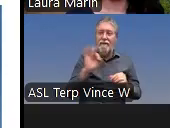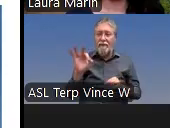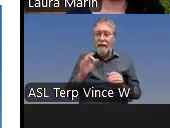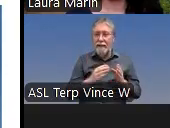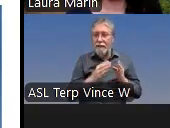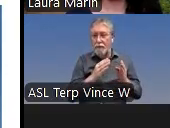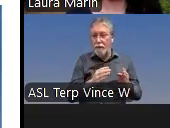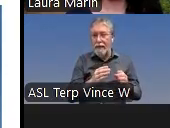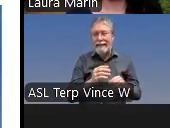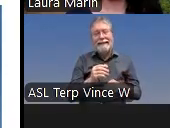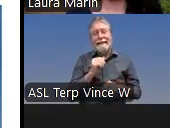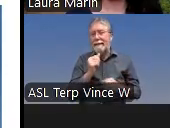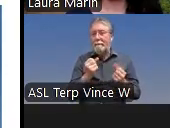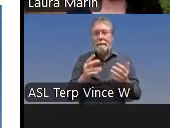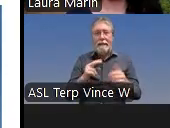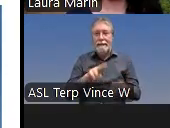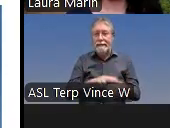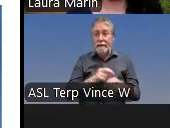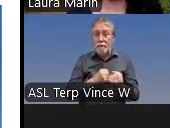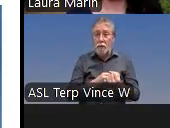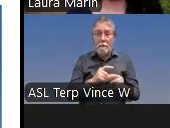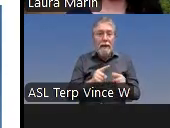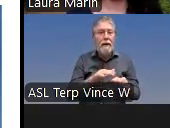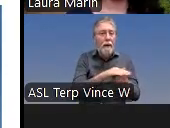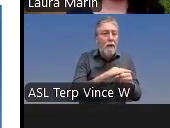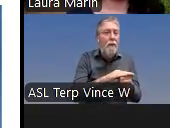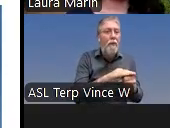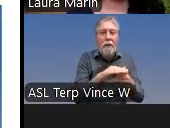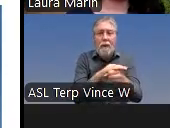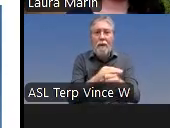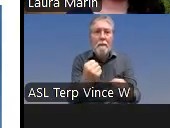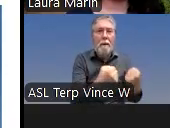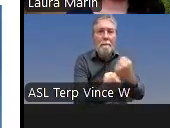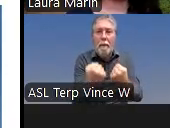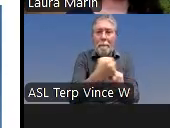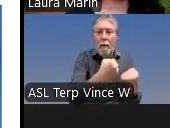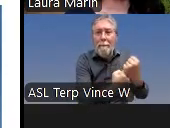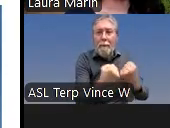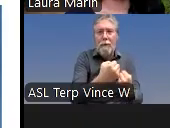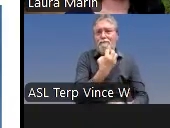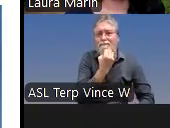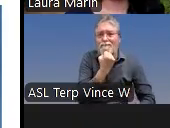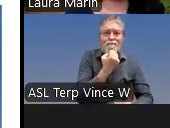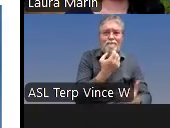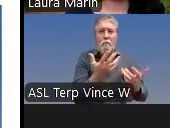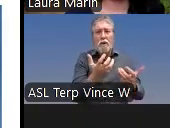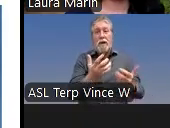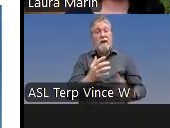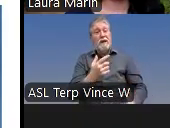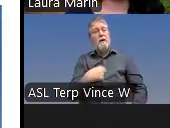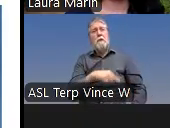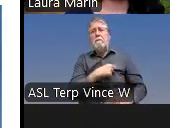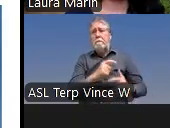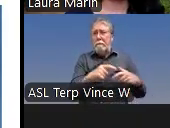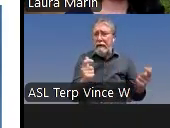little national support, but we had lots of good folks in the field who valued the data and did good work on our behalf,